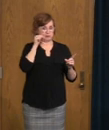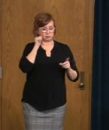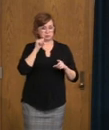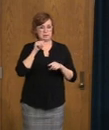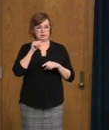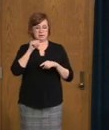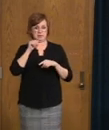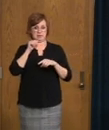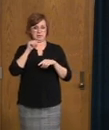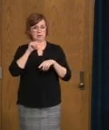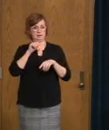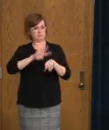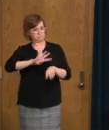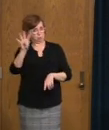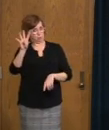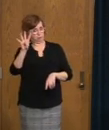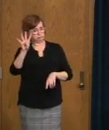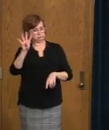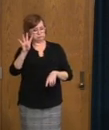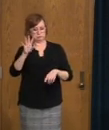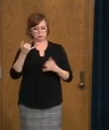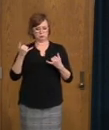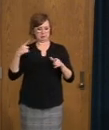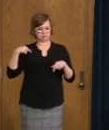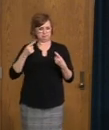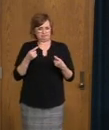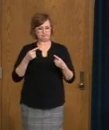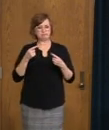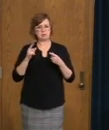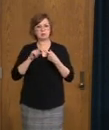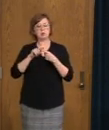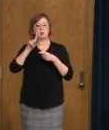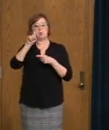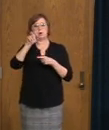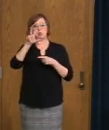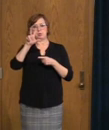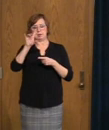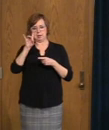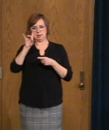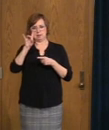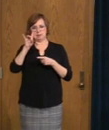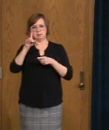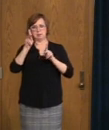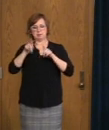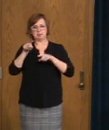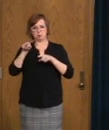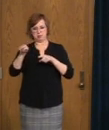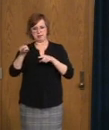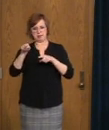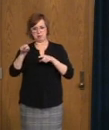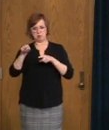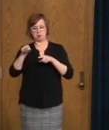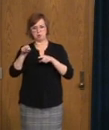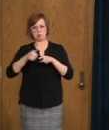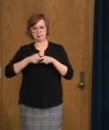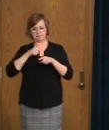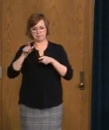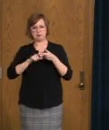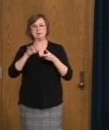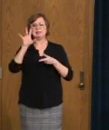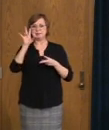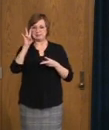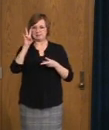o'clock, so there are a total of 138 residents, 78 remain positive,